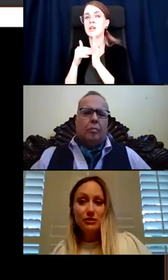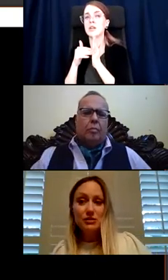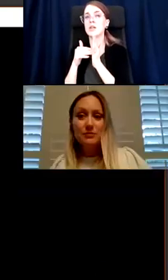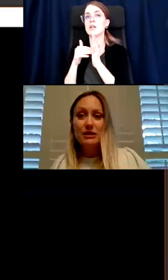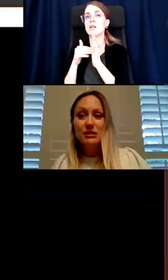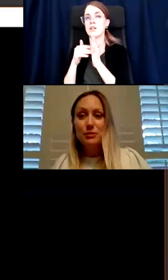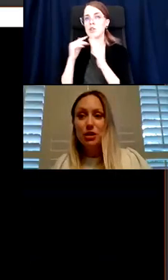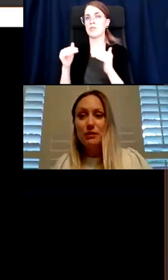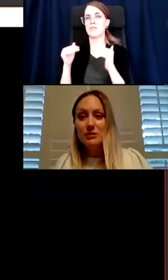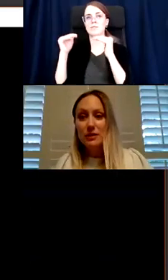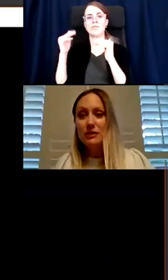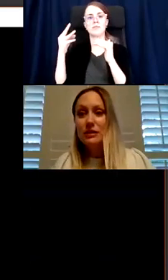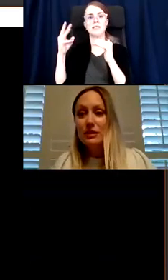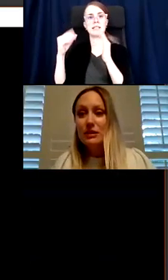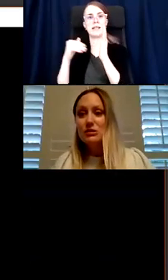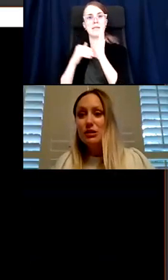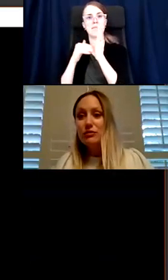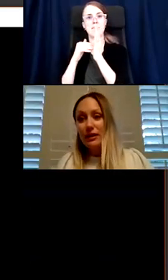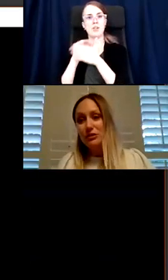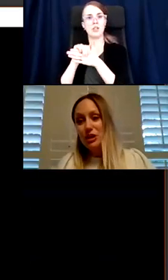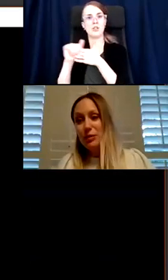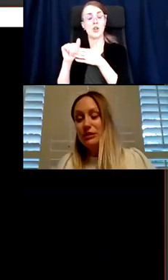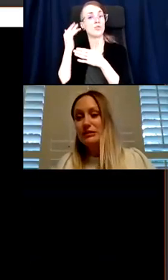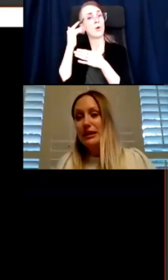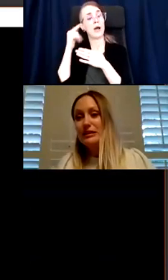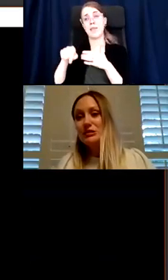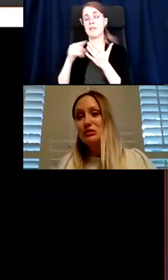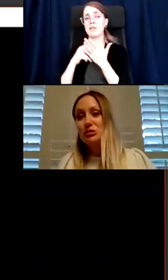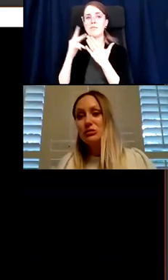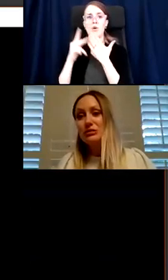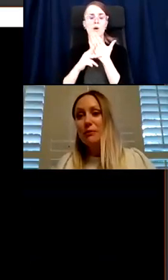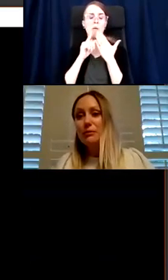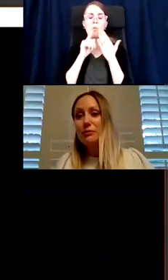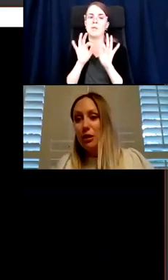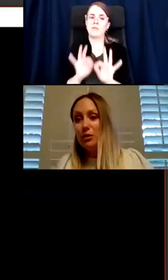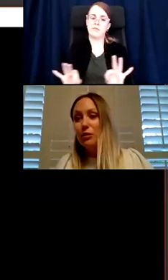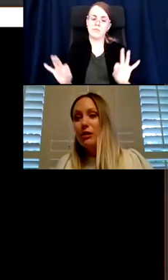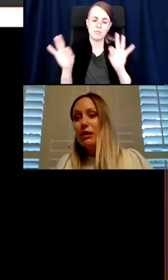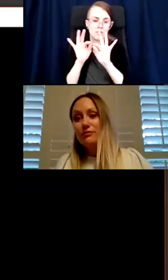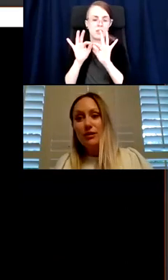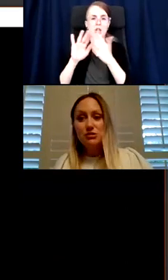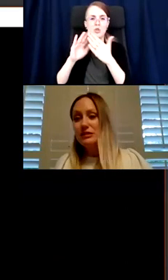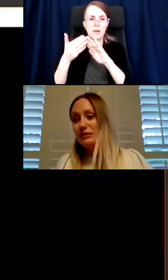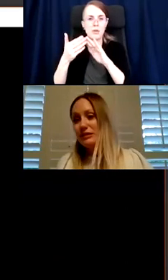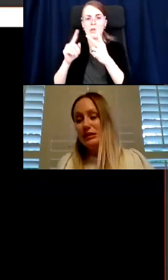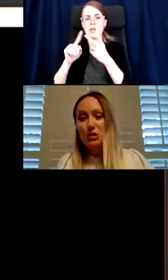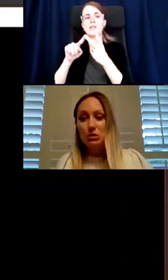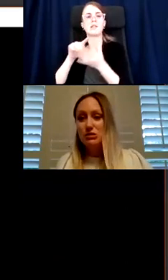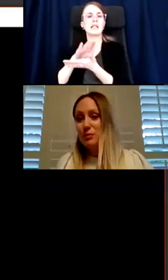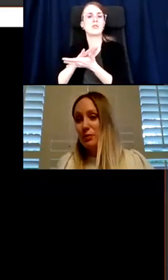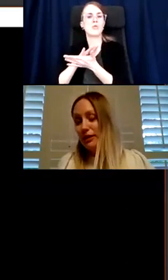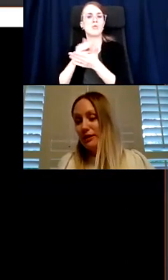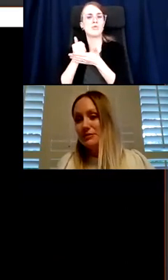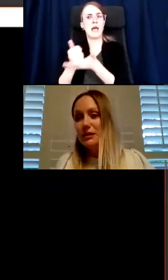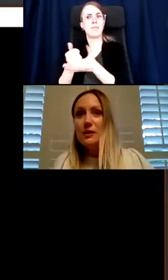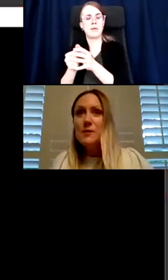million, because this program has been so vital to communities and to schools to help them grow and foster these CTE courses